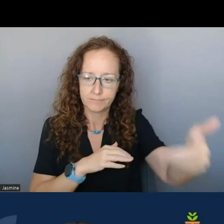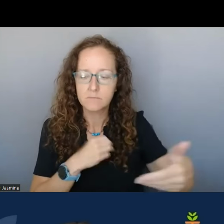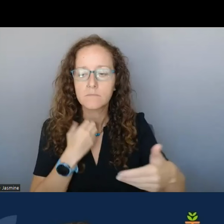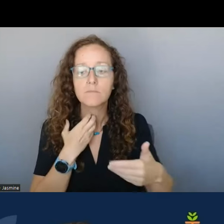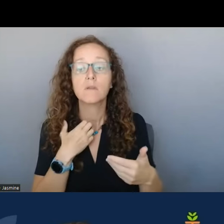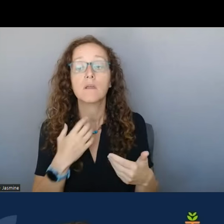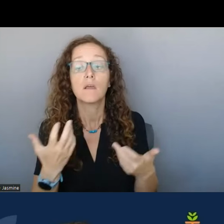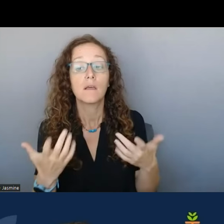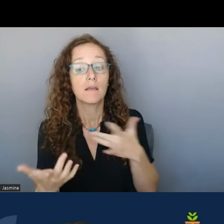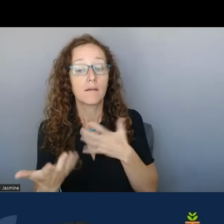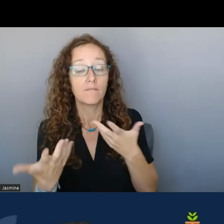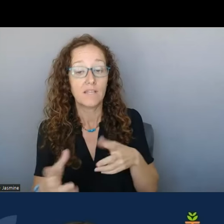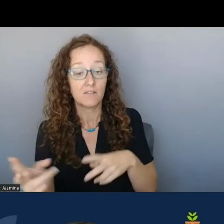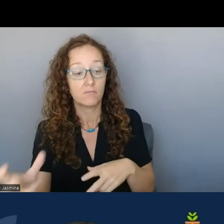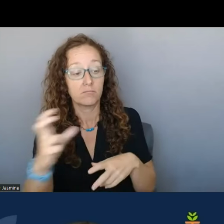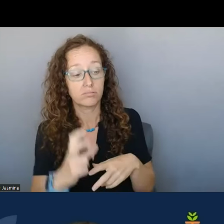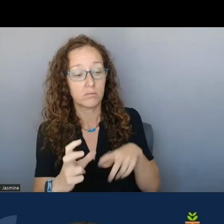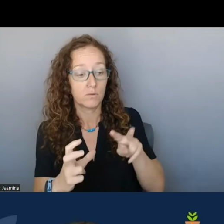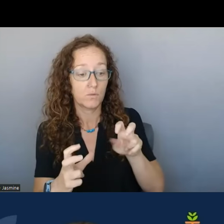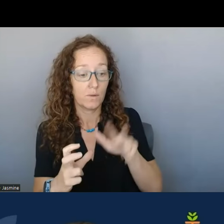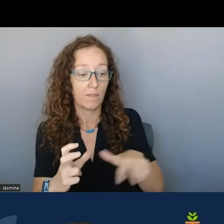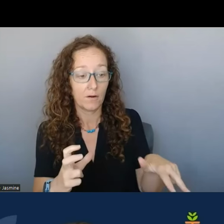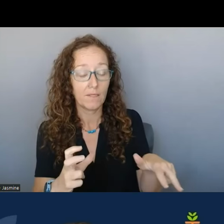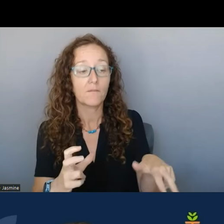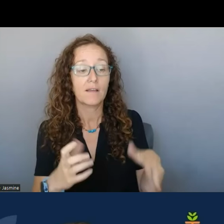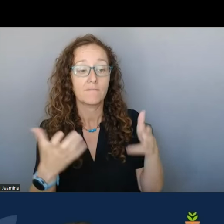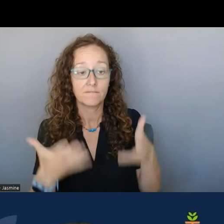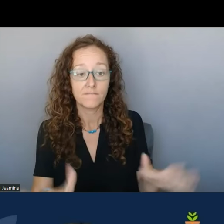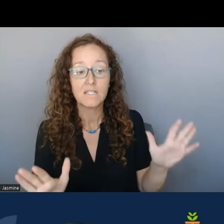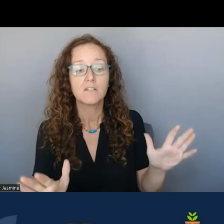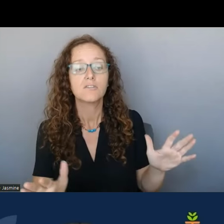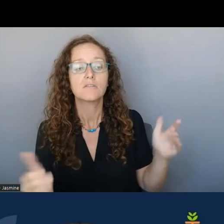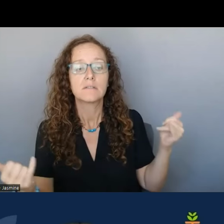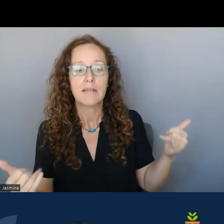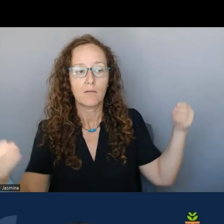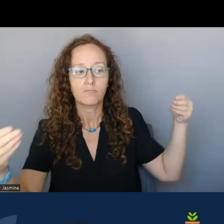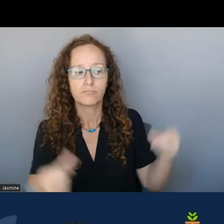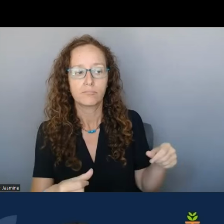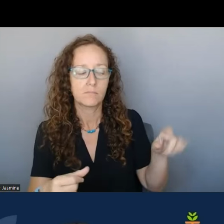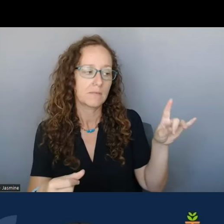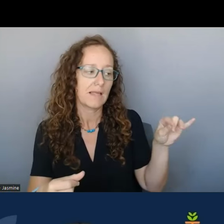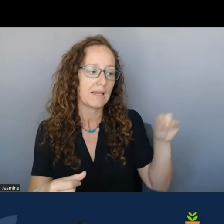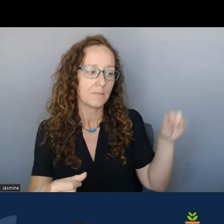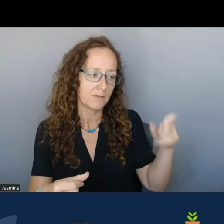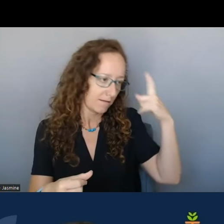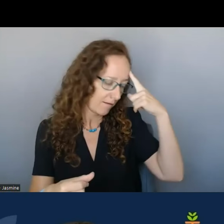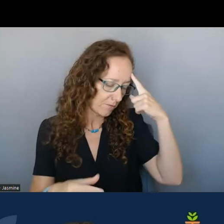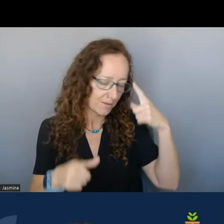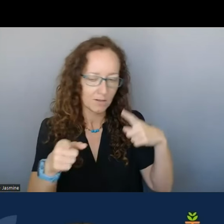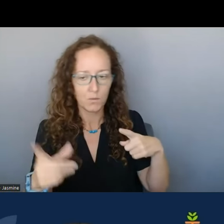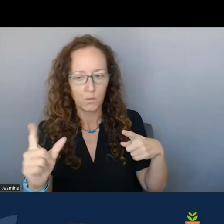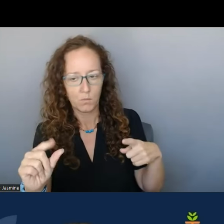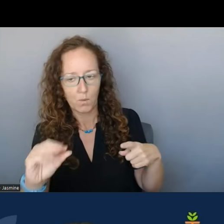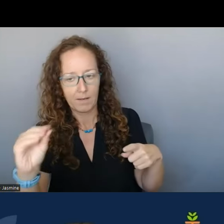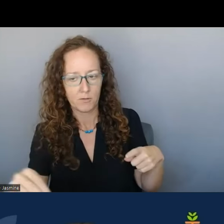covers 80% of the costs, and you would be responsible for 20%. That's in general. In some cases, it's a little bit different, which you can